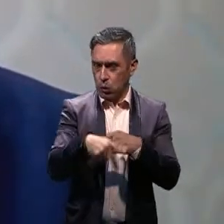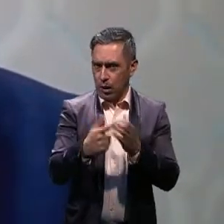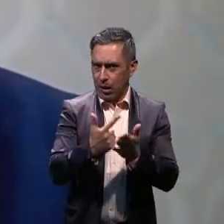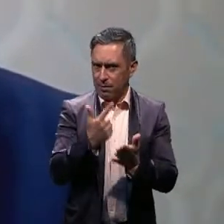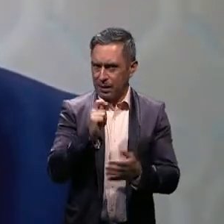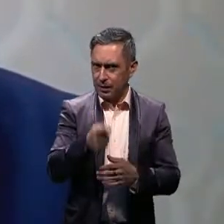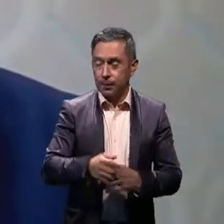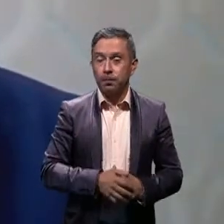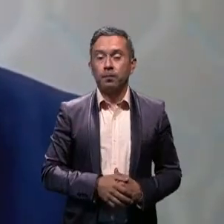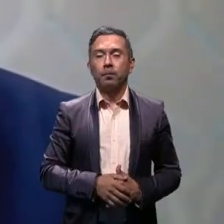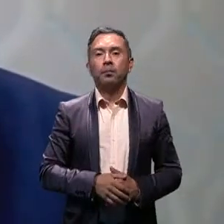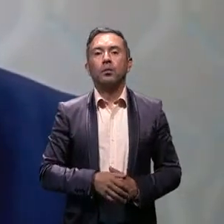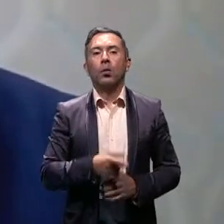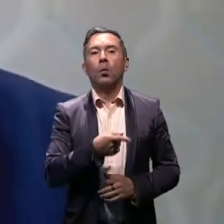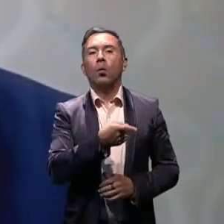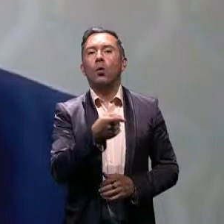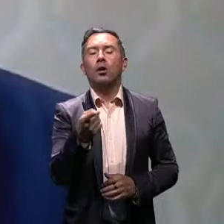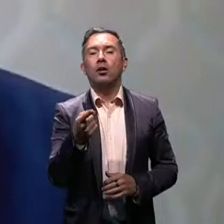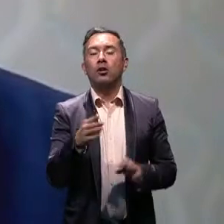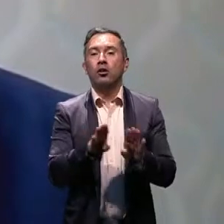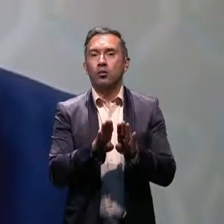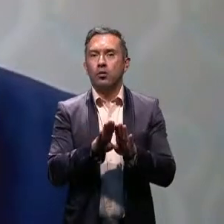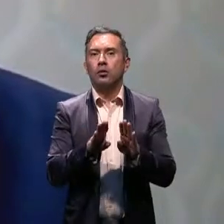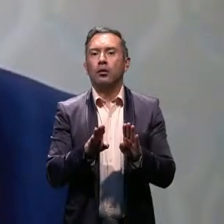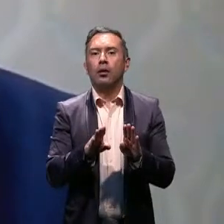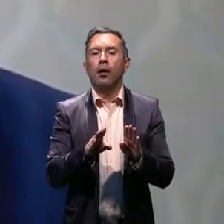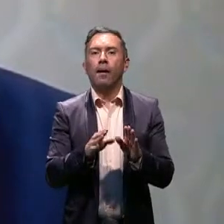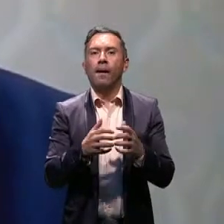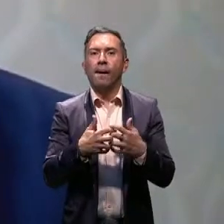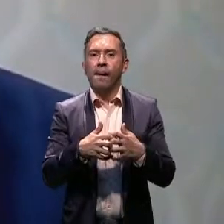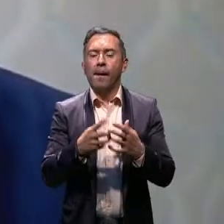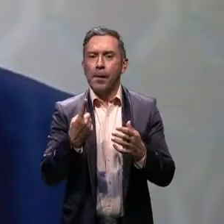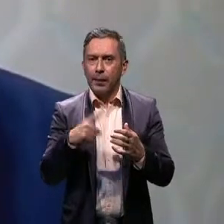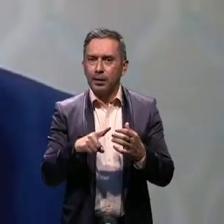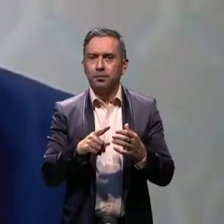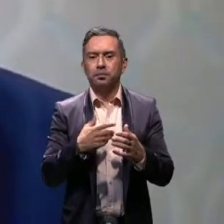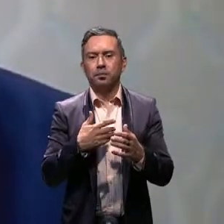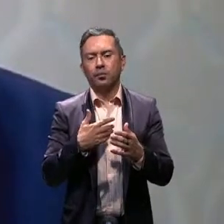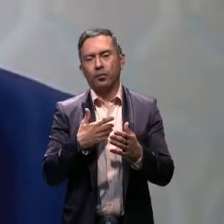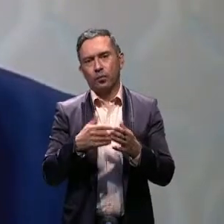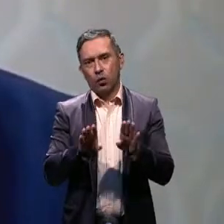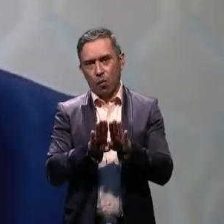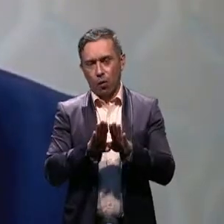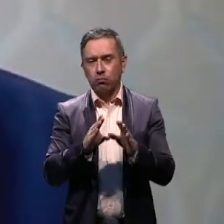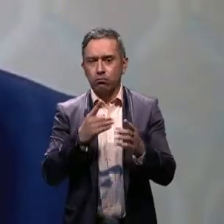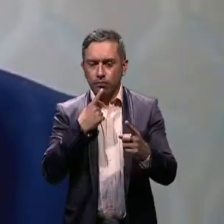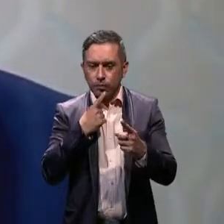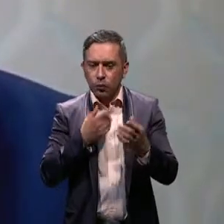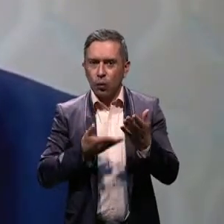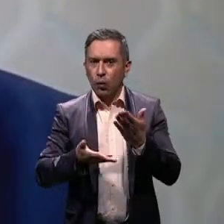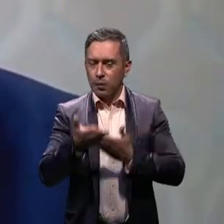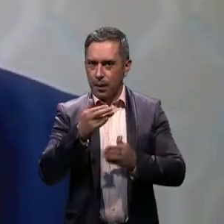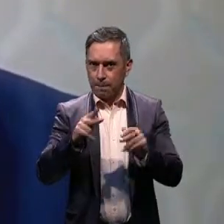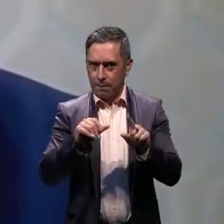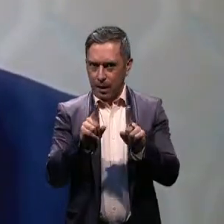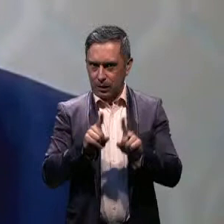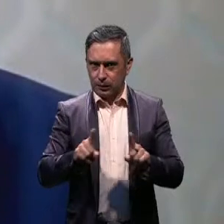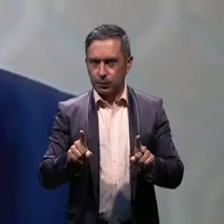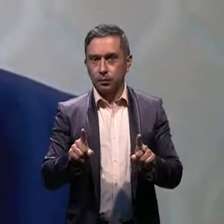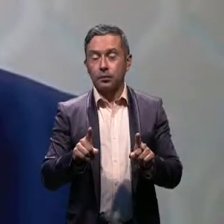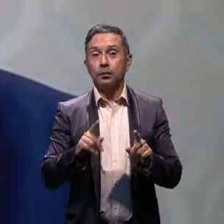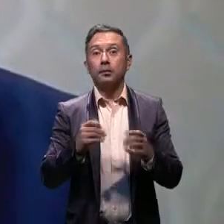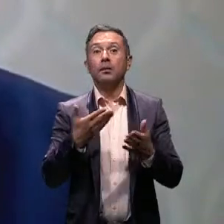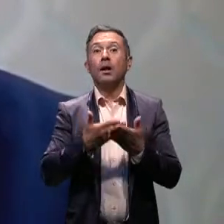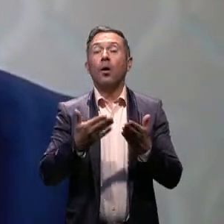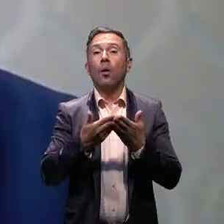serious, is that they taint the basic mechanism of democracy and peaceful